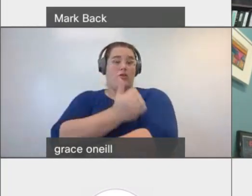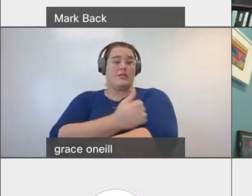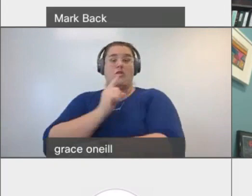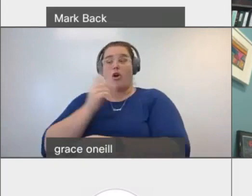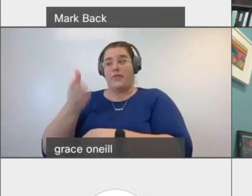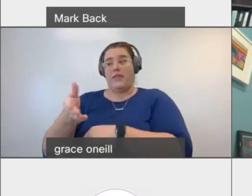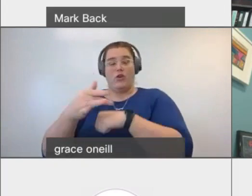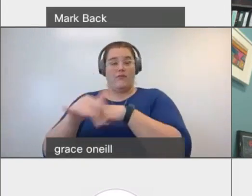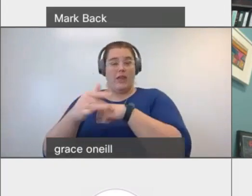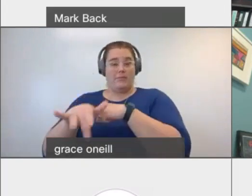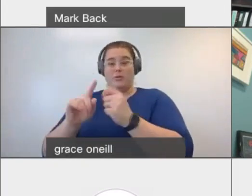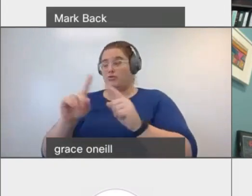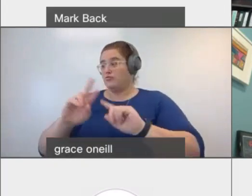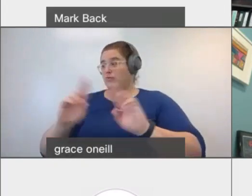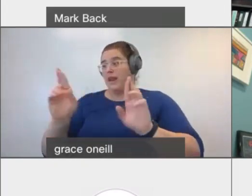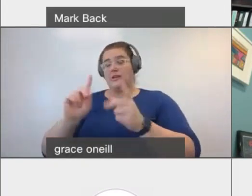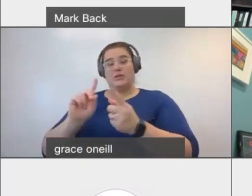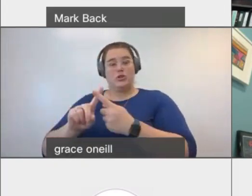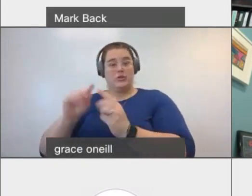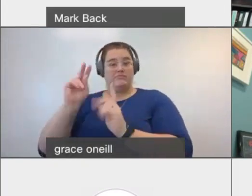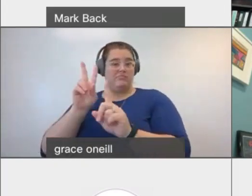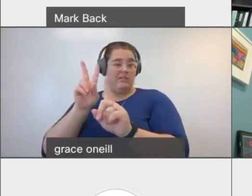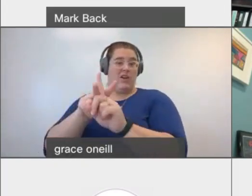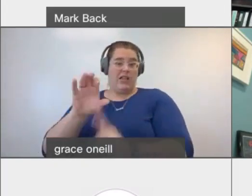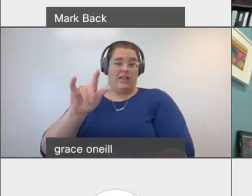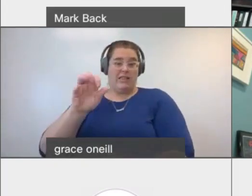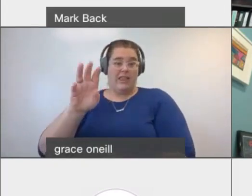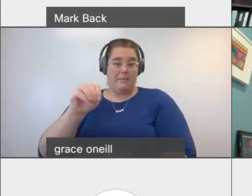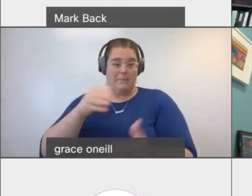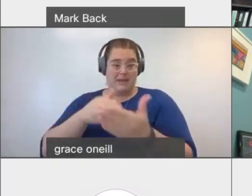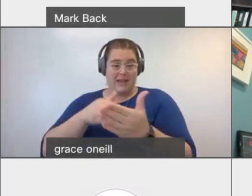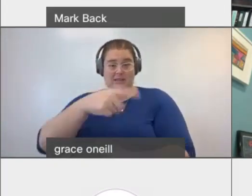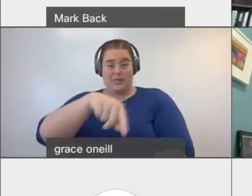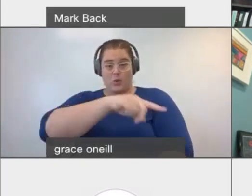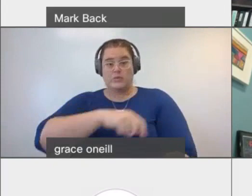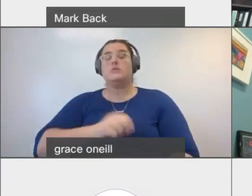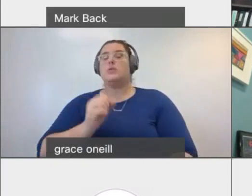against. But Winslow, can you address how service coordination will be coordinating with